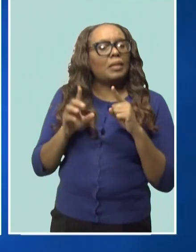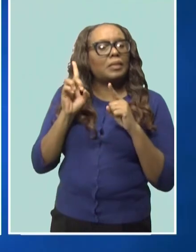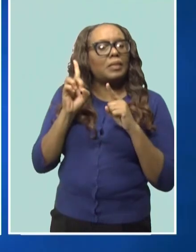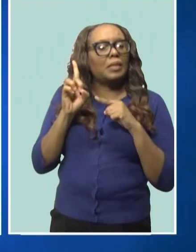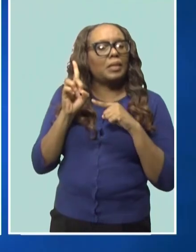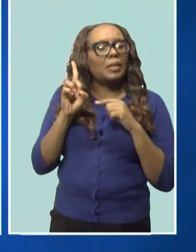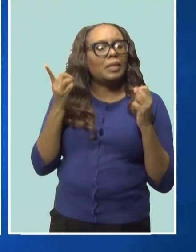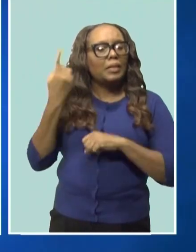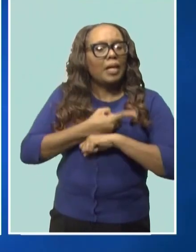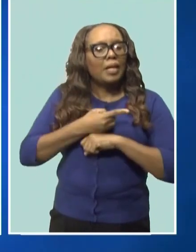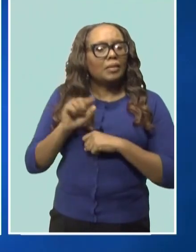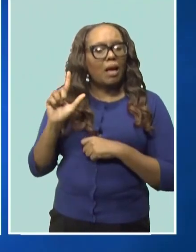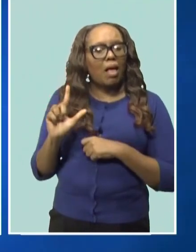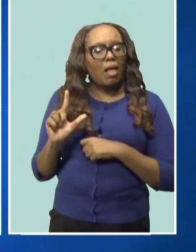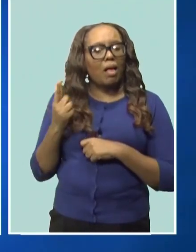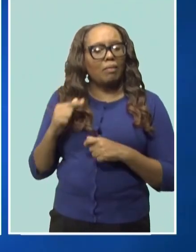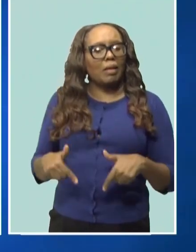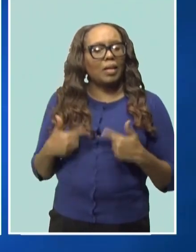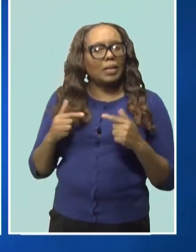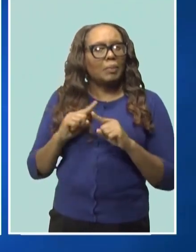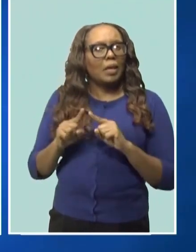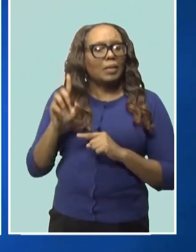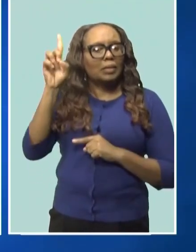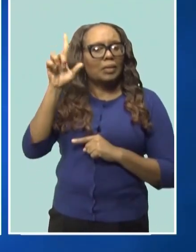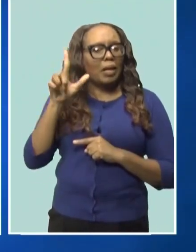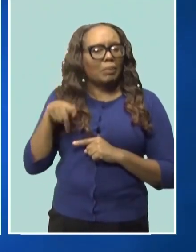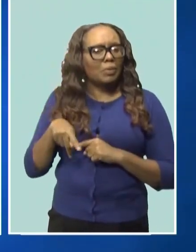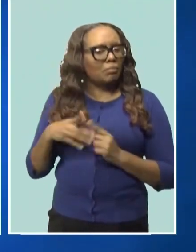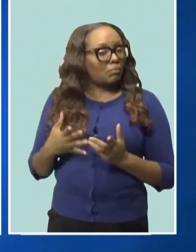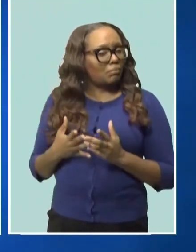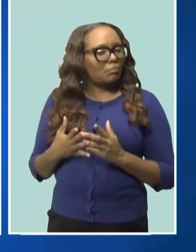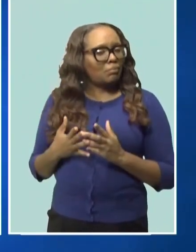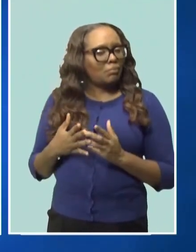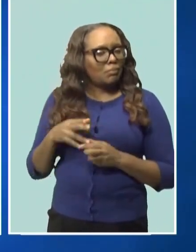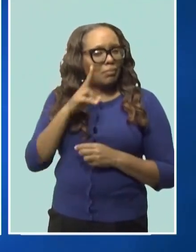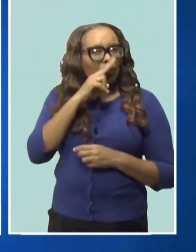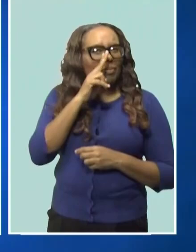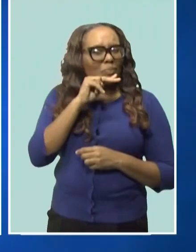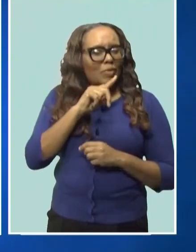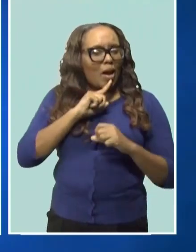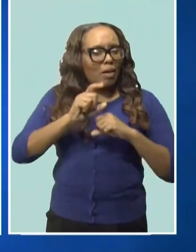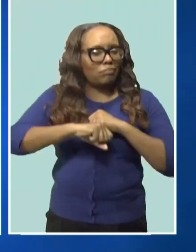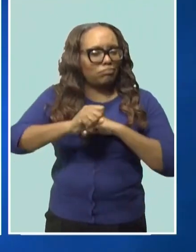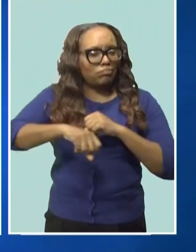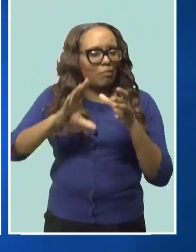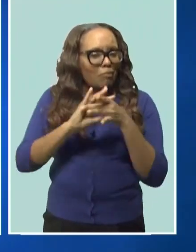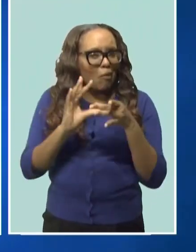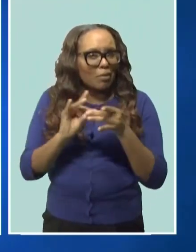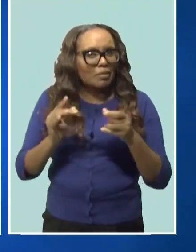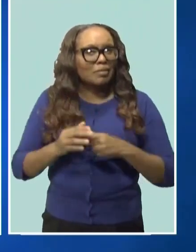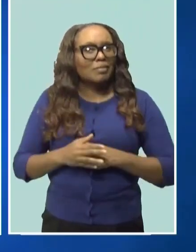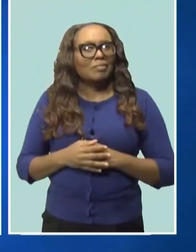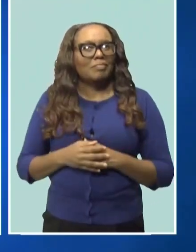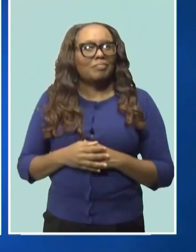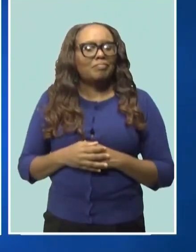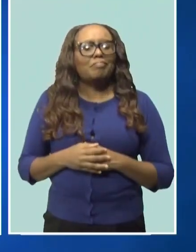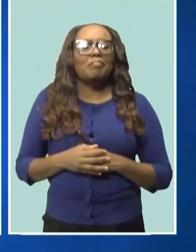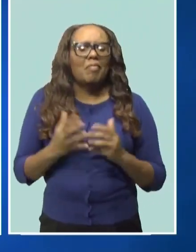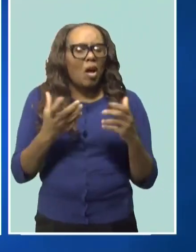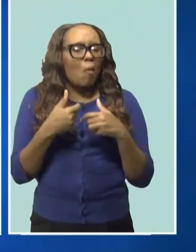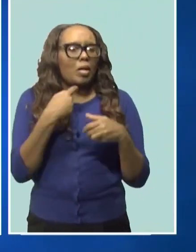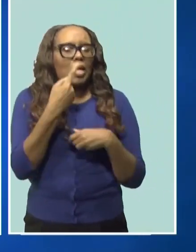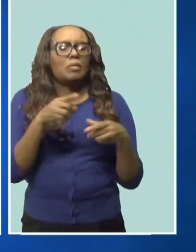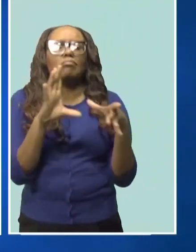the L for lunch. But it is DLP. That's the whole horror story. Yeah. You know, I can tell you something,